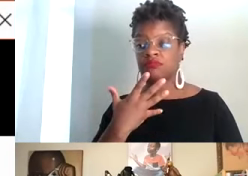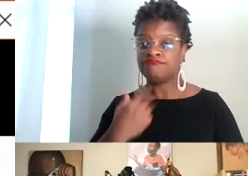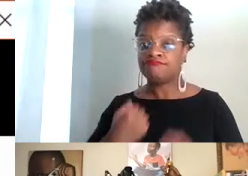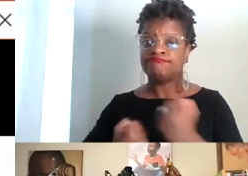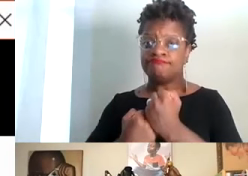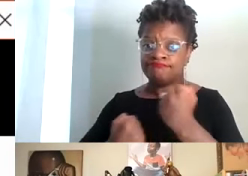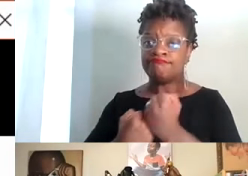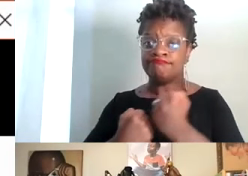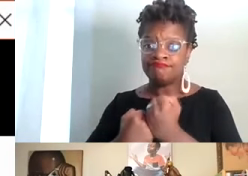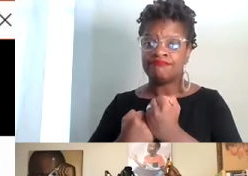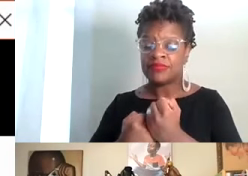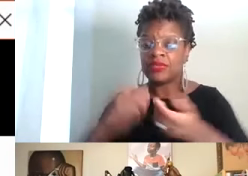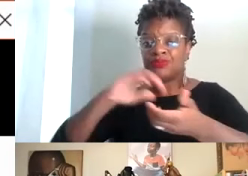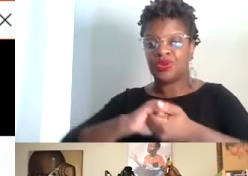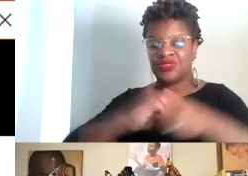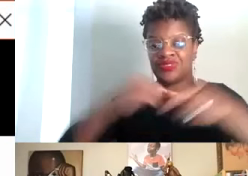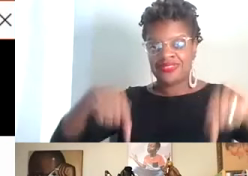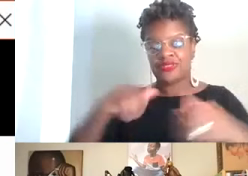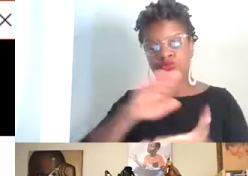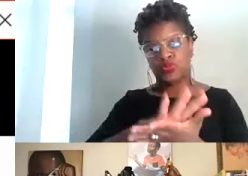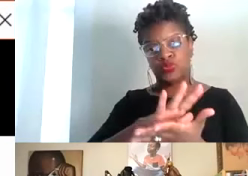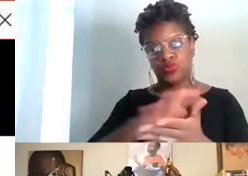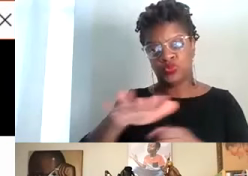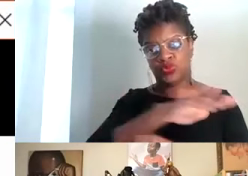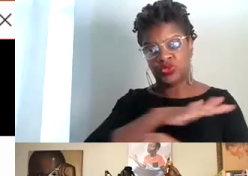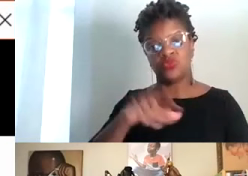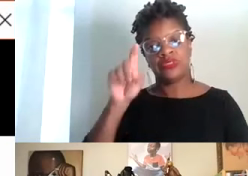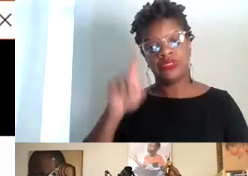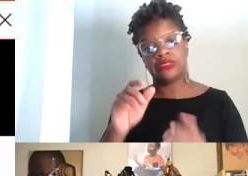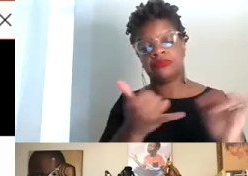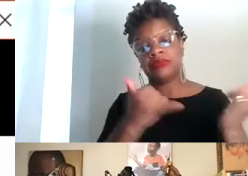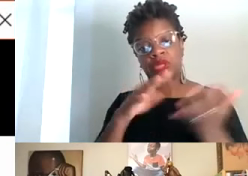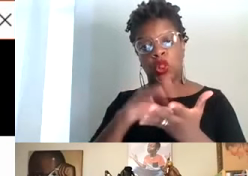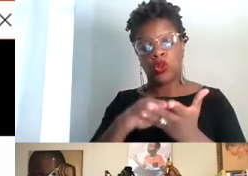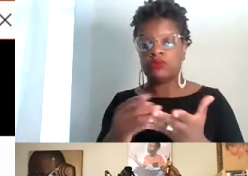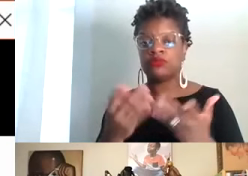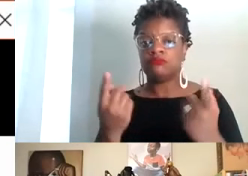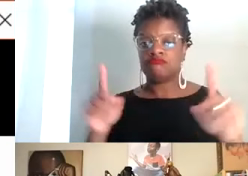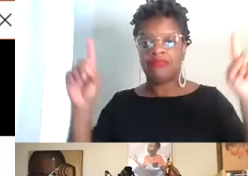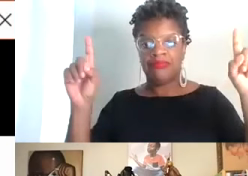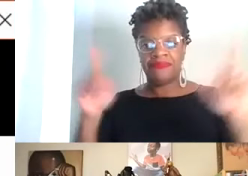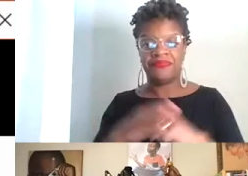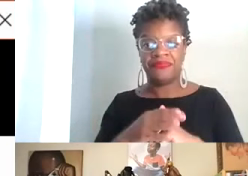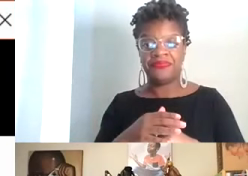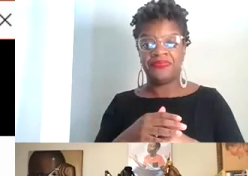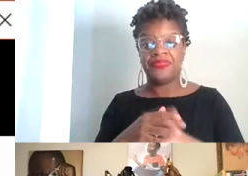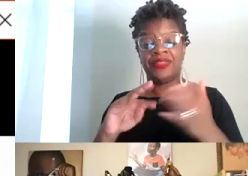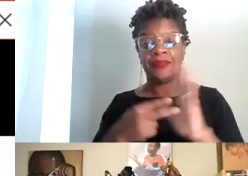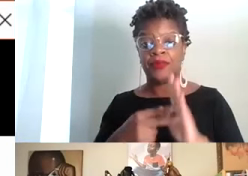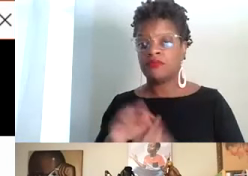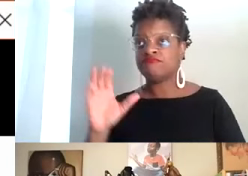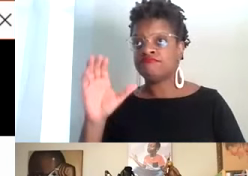say, we need this playful learning opportunity to happen. So when it comes to looking